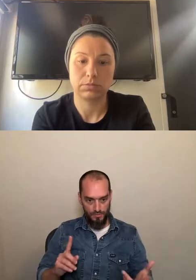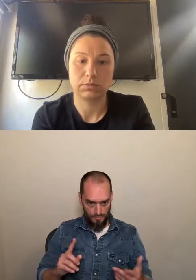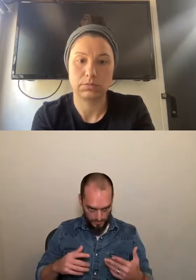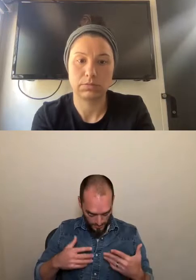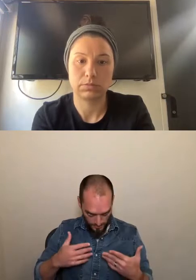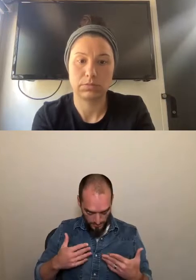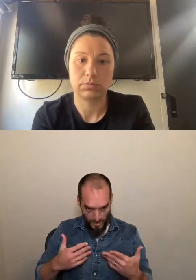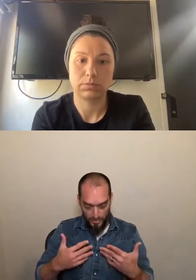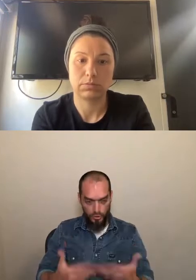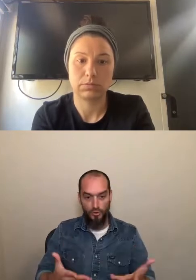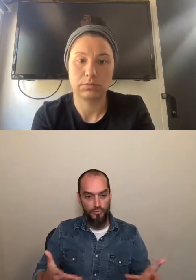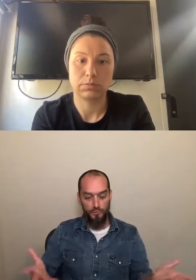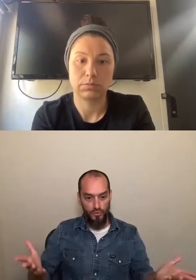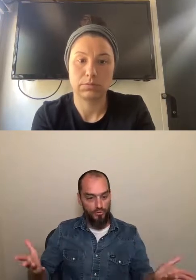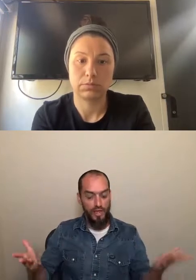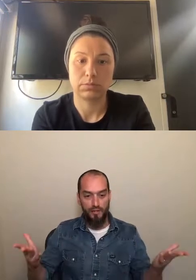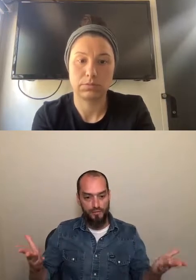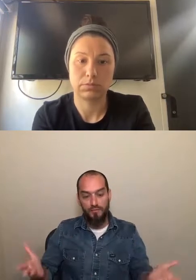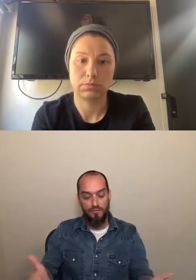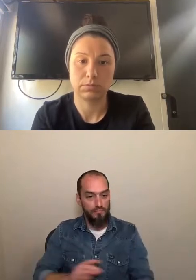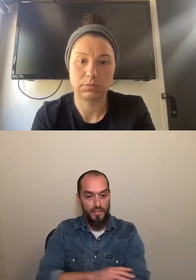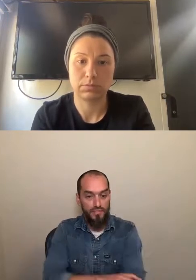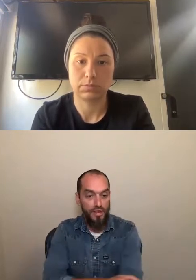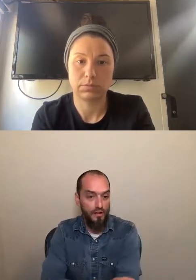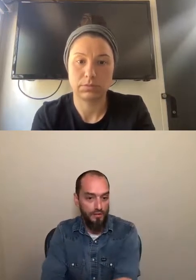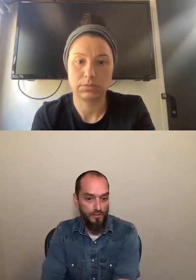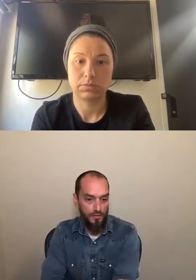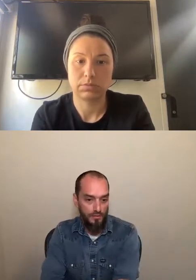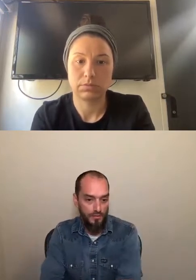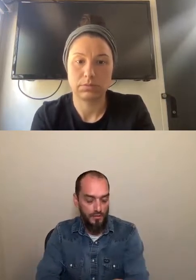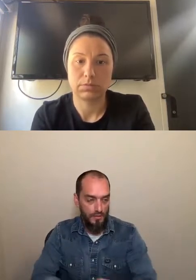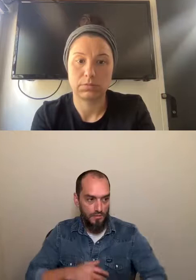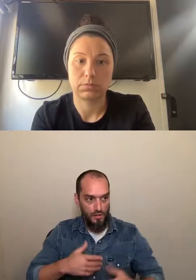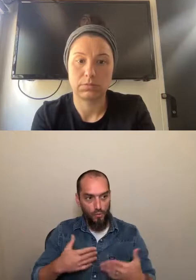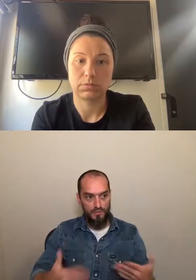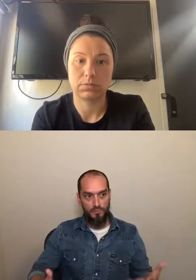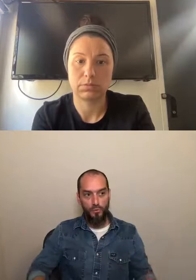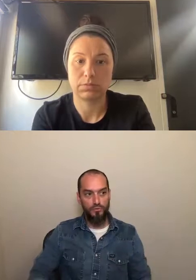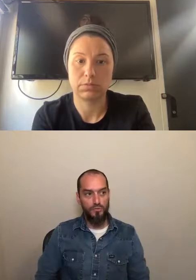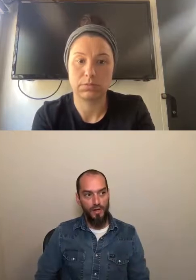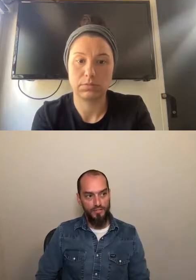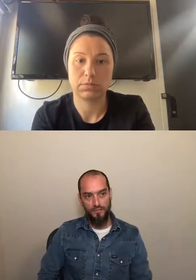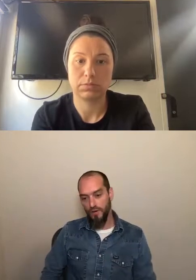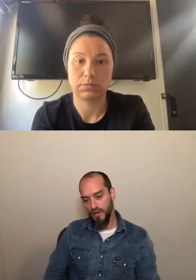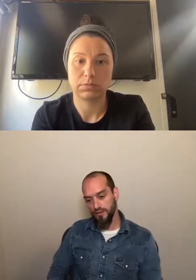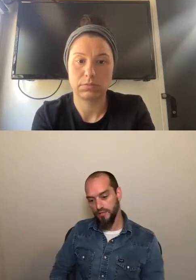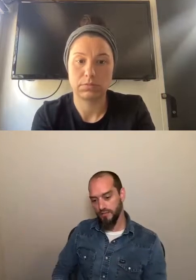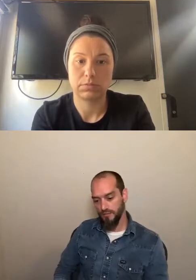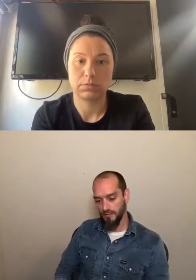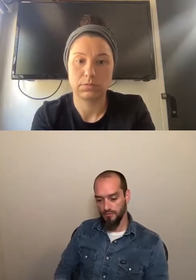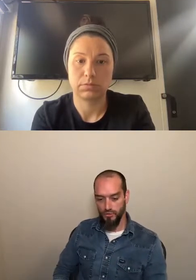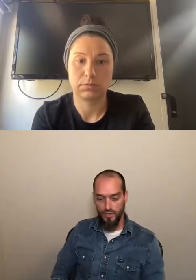cameras. I can show them the mold that, hey, it's there. Is it always important to identify